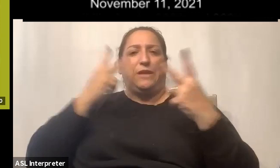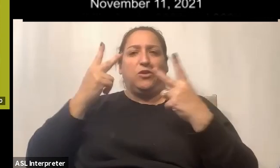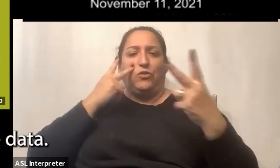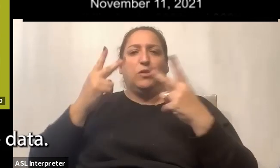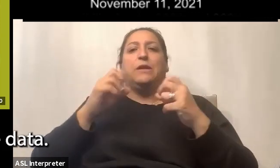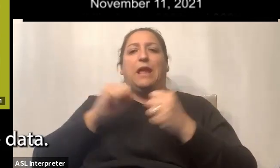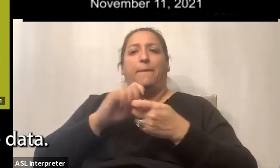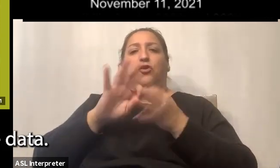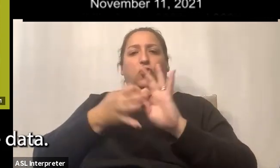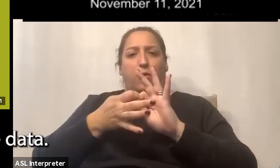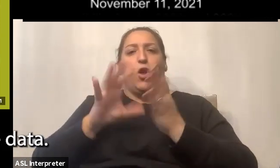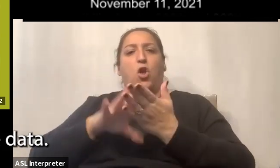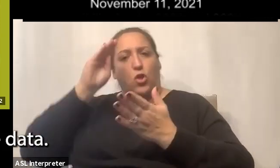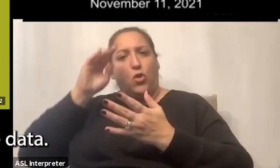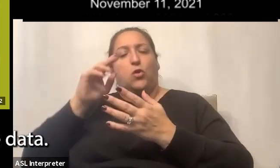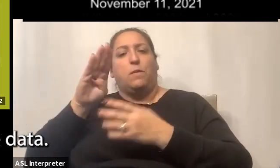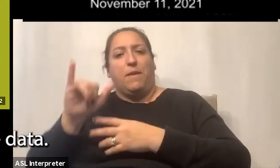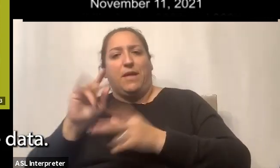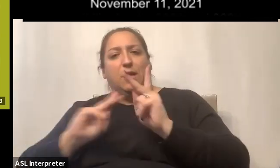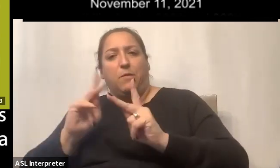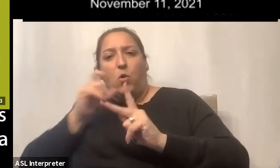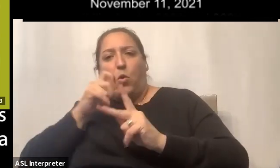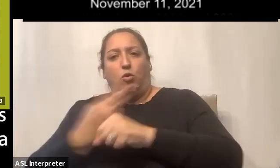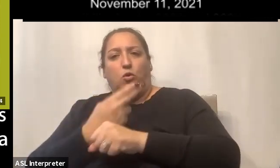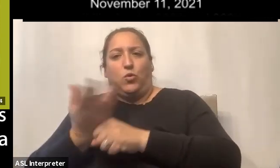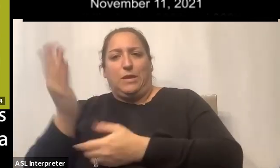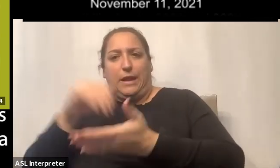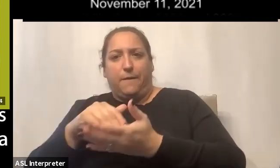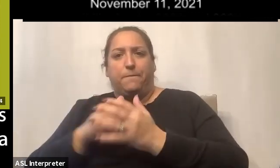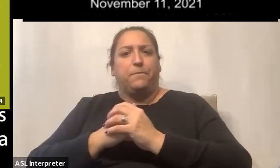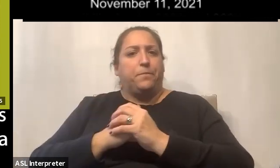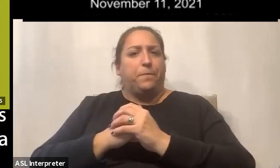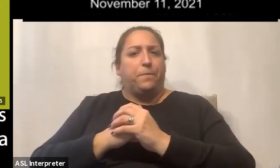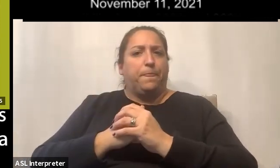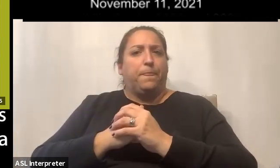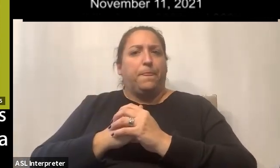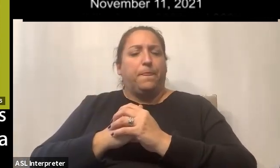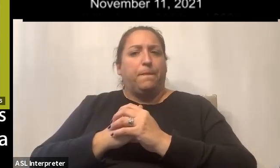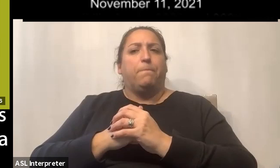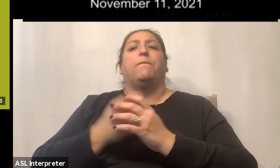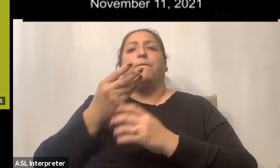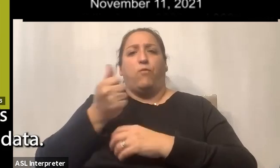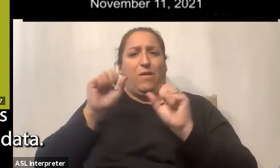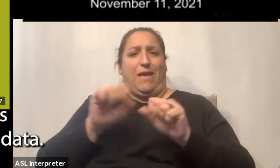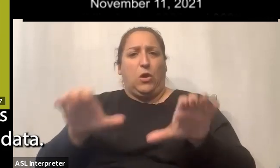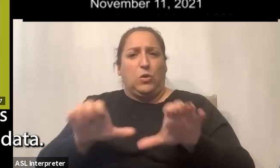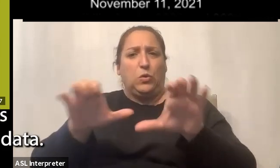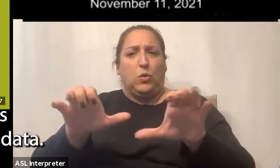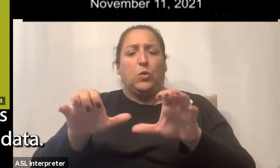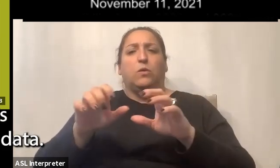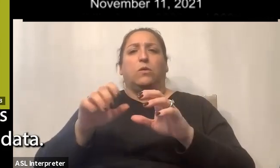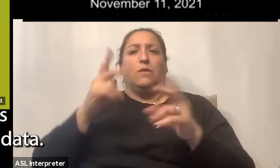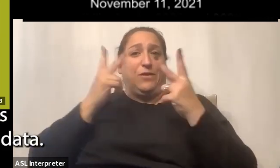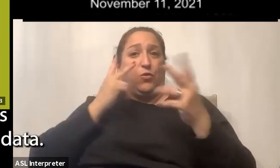learned by the people who want to use the data. So few of the things that can be done to make data visualization